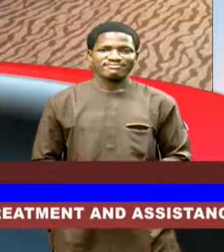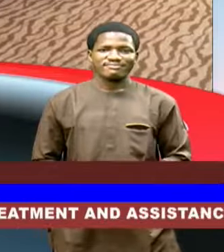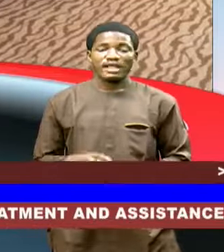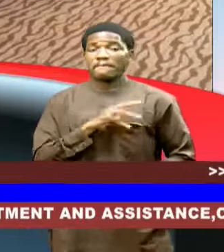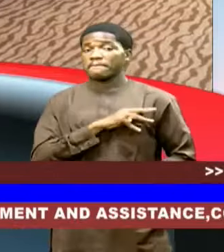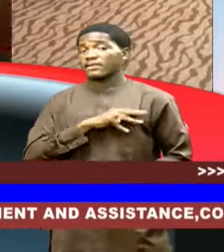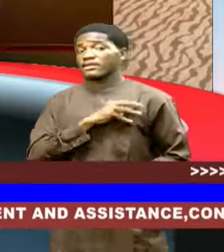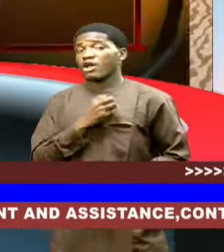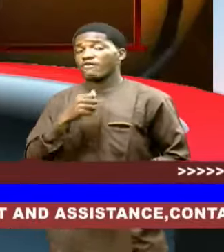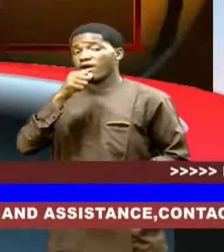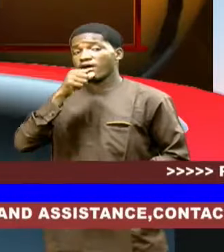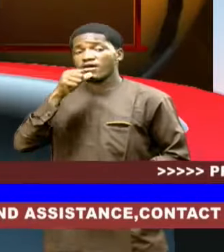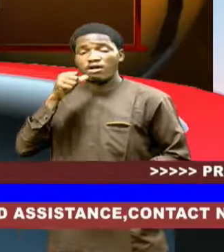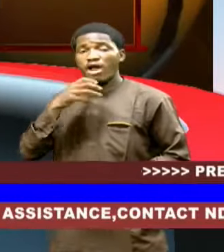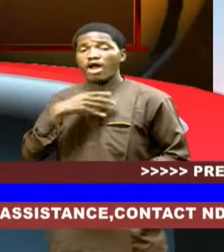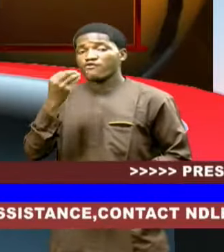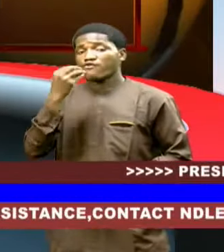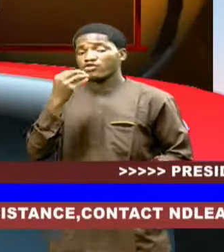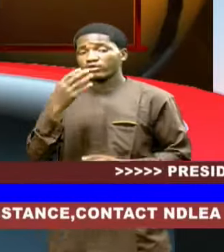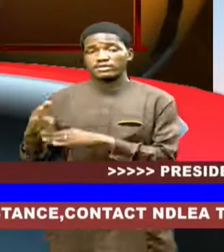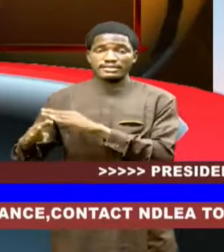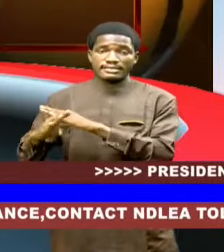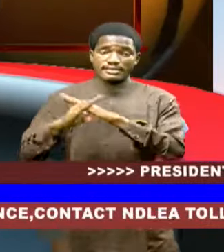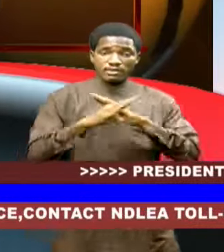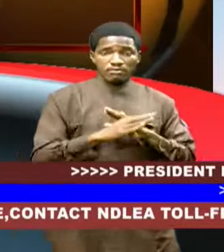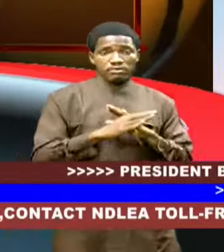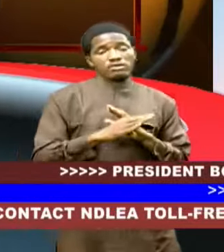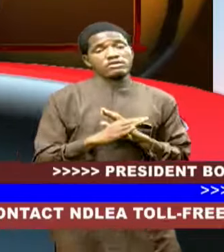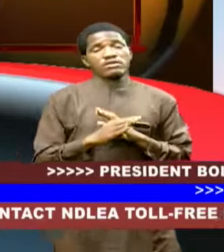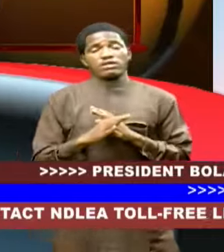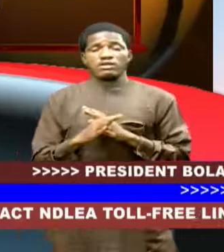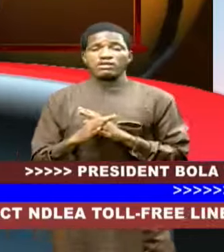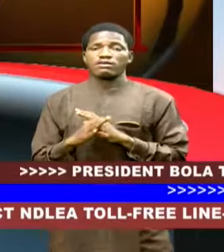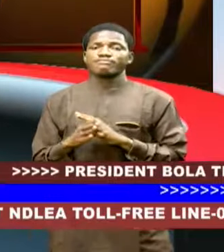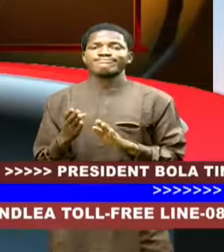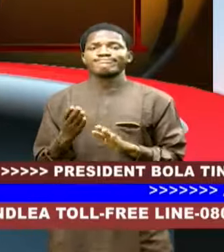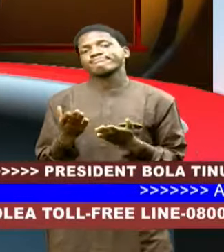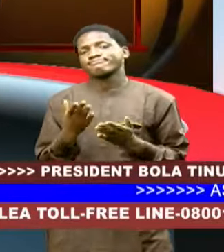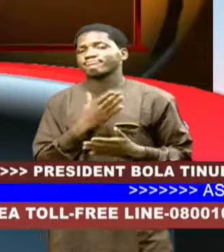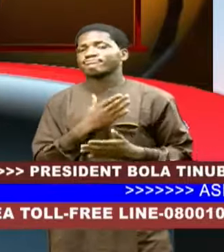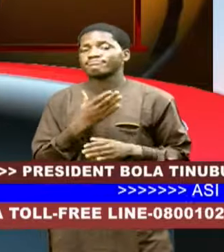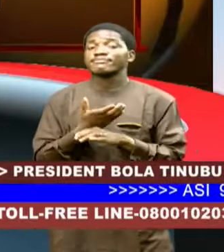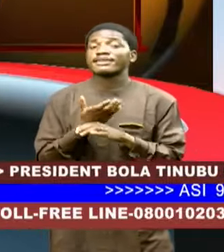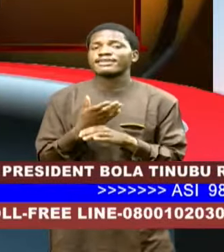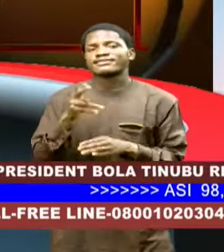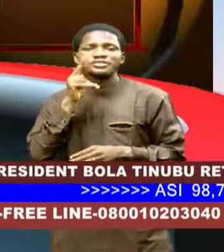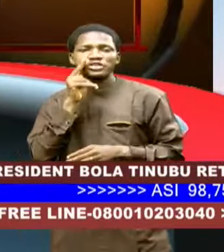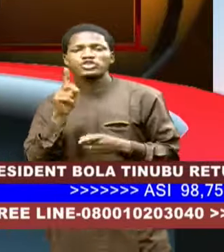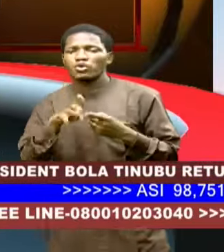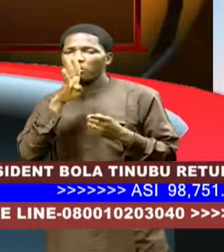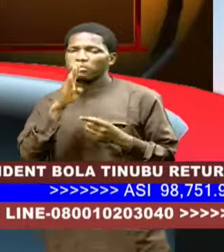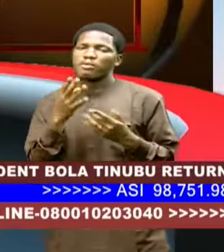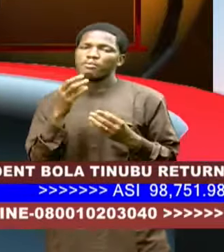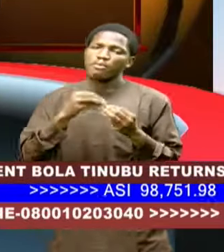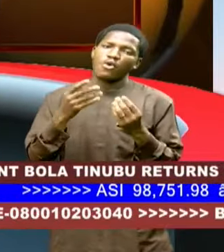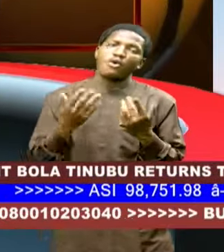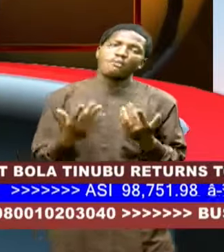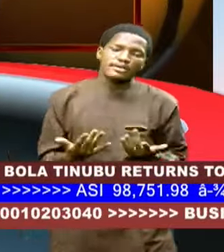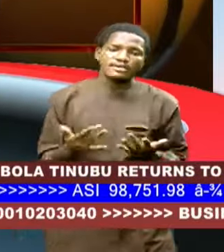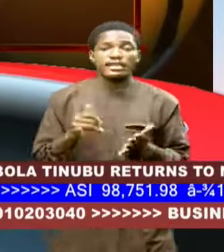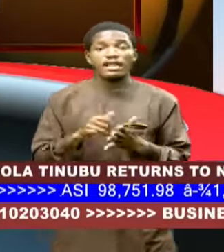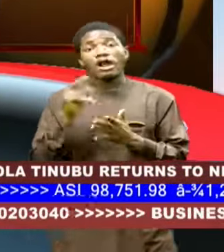Minister of Agriculture and Food Security Abubakar Kyari appeals to Nigerians to be more patient as the government is doing